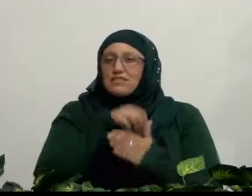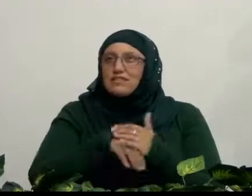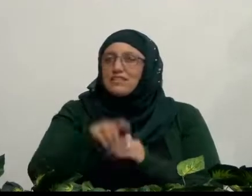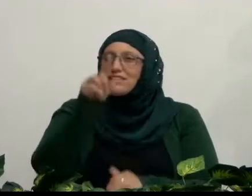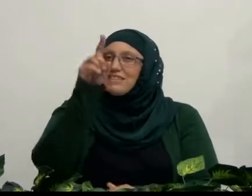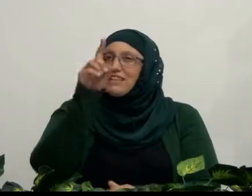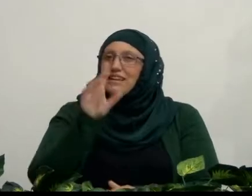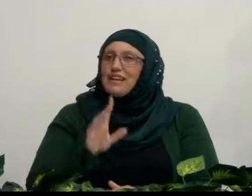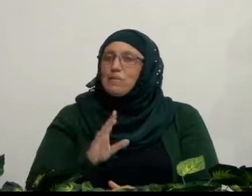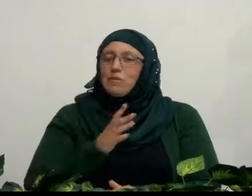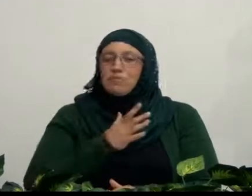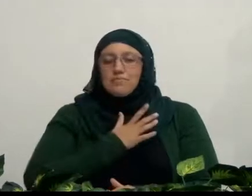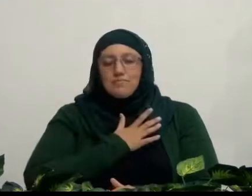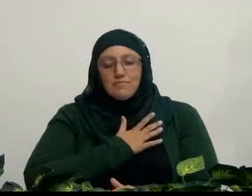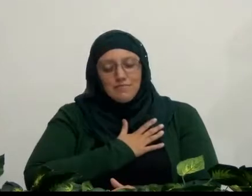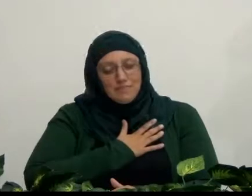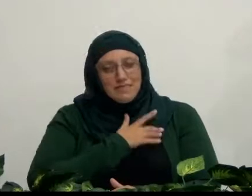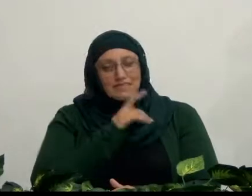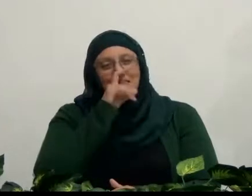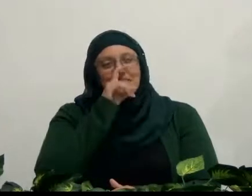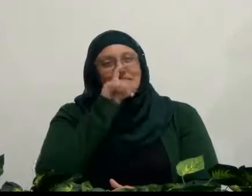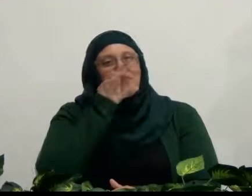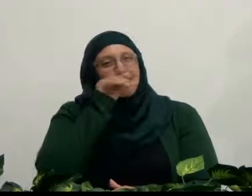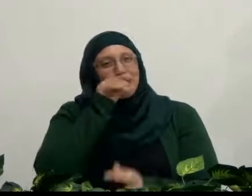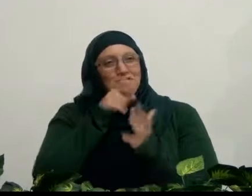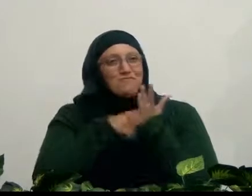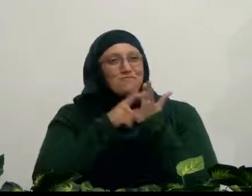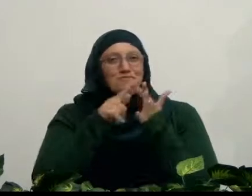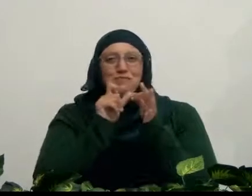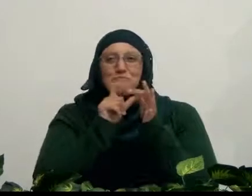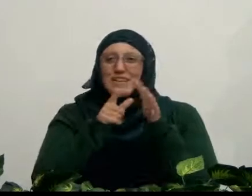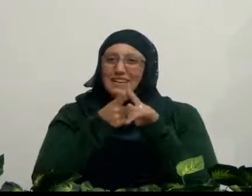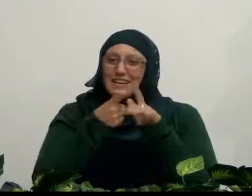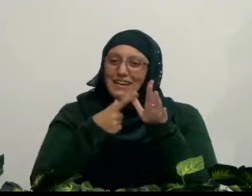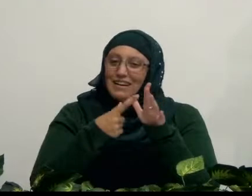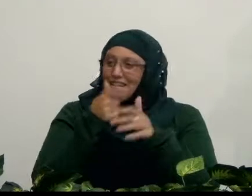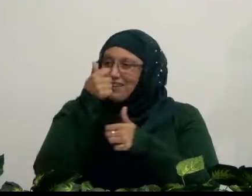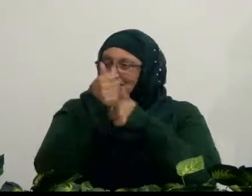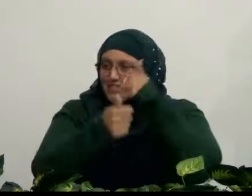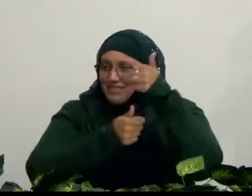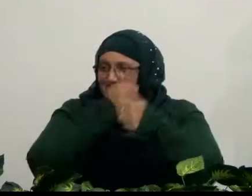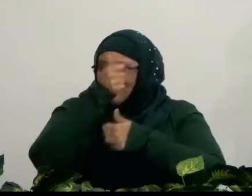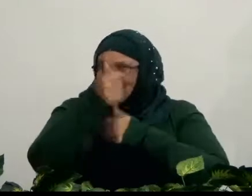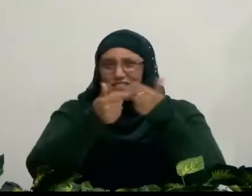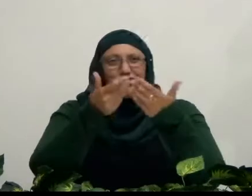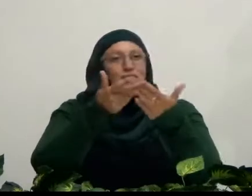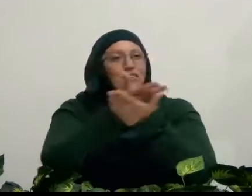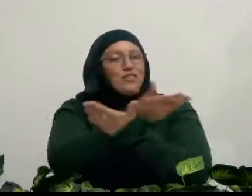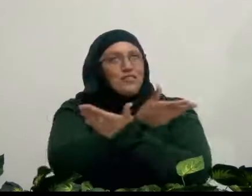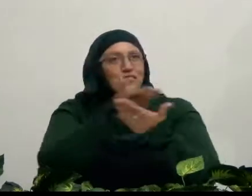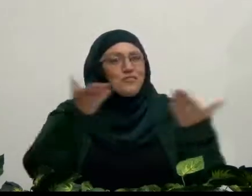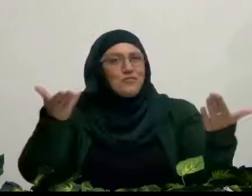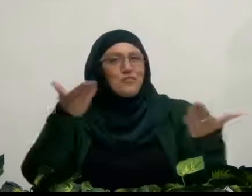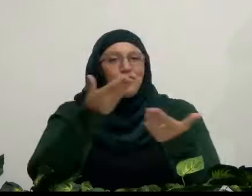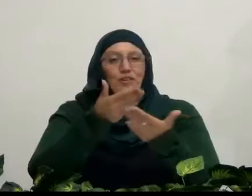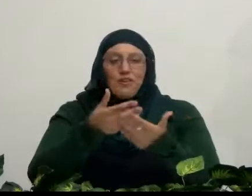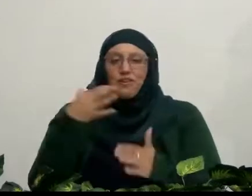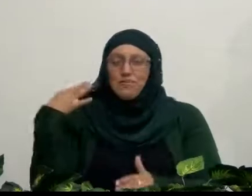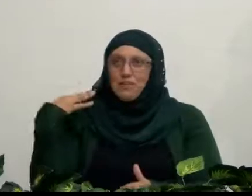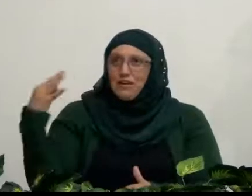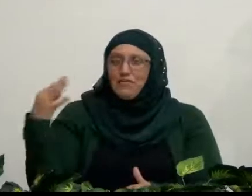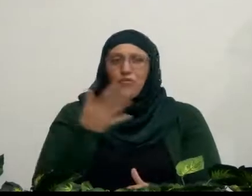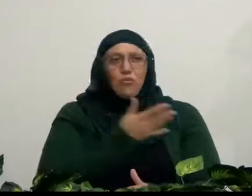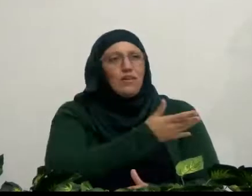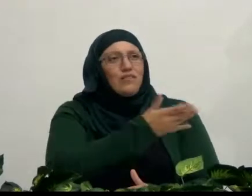my dear sister Rebecca also joining us, congratulations to all of you. On behalf of all of us, inshallah, we convey